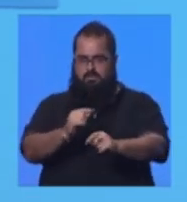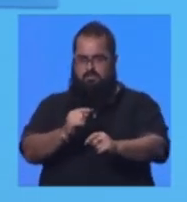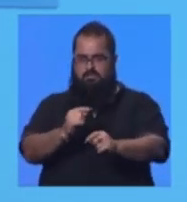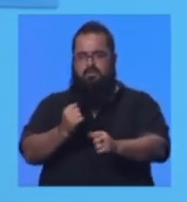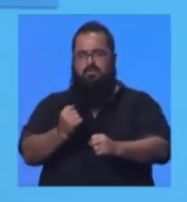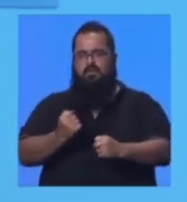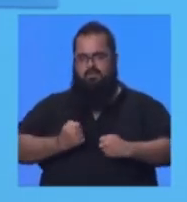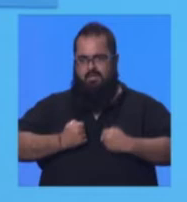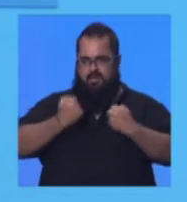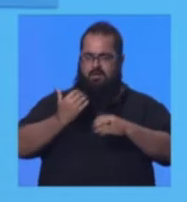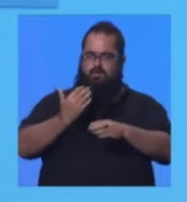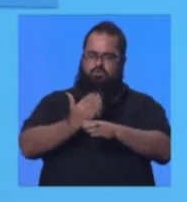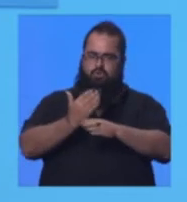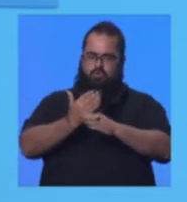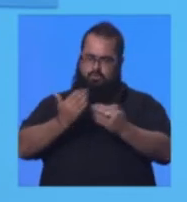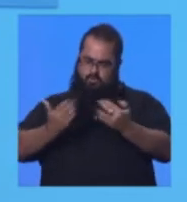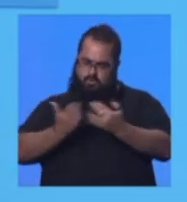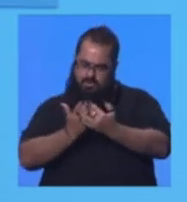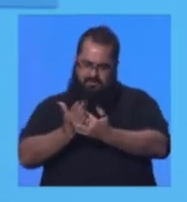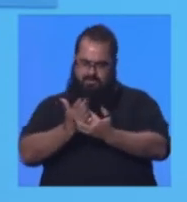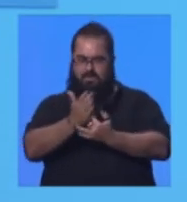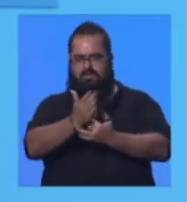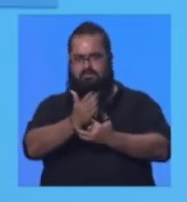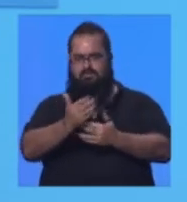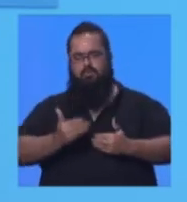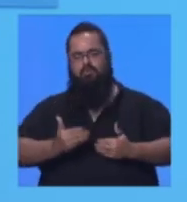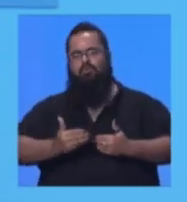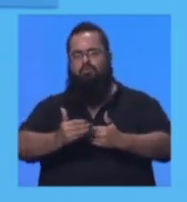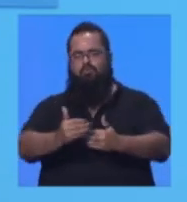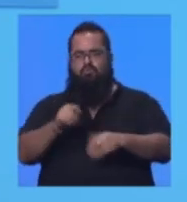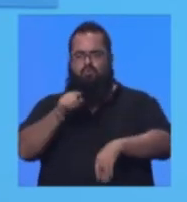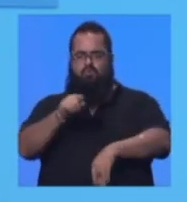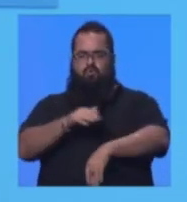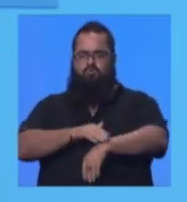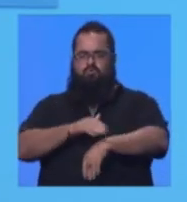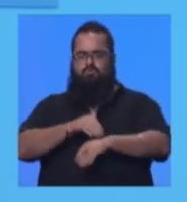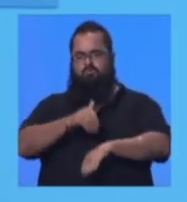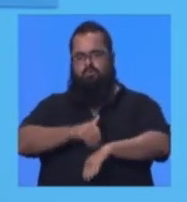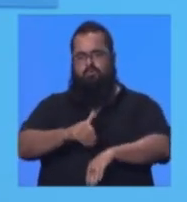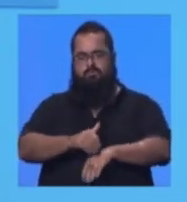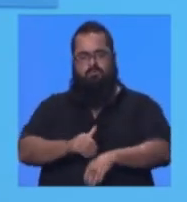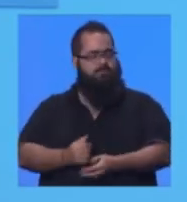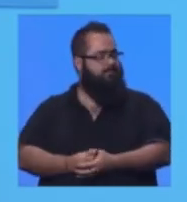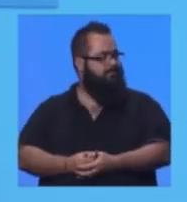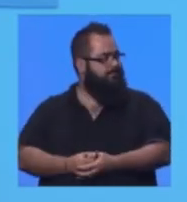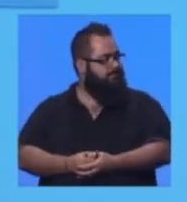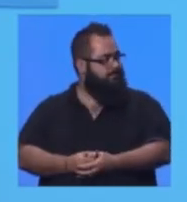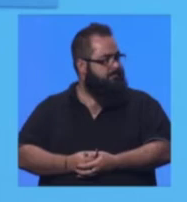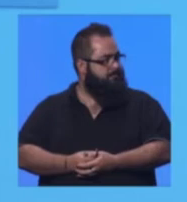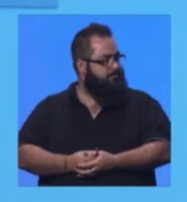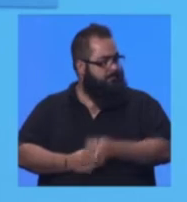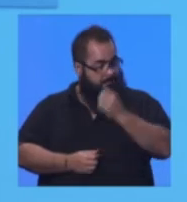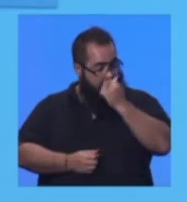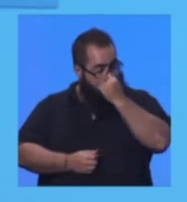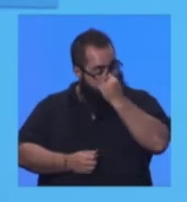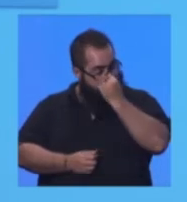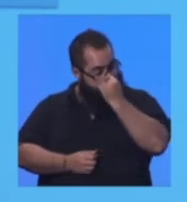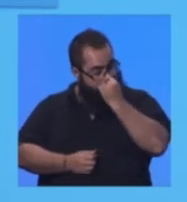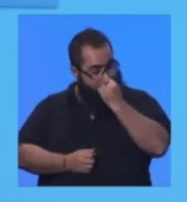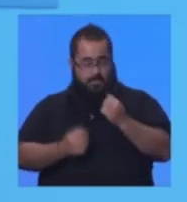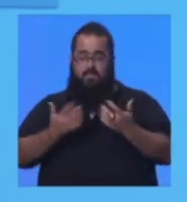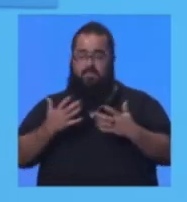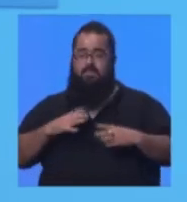navigate the bank through that, and that's why in my talk I mentioned a number of times about the need, in our view,